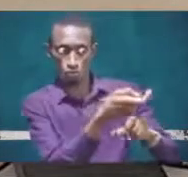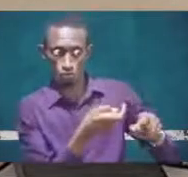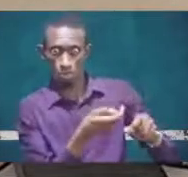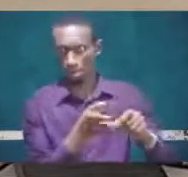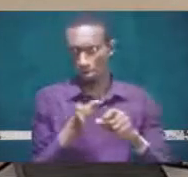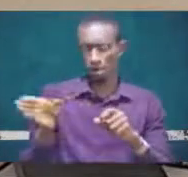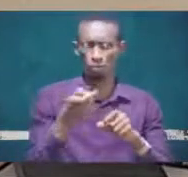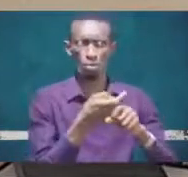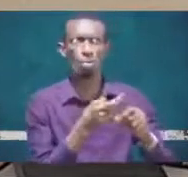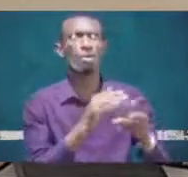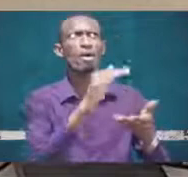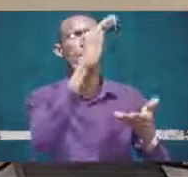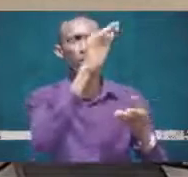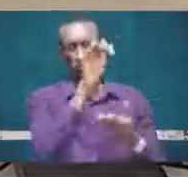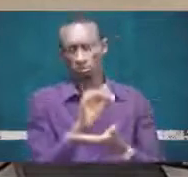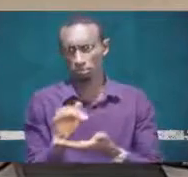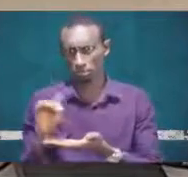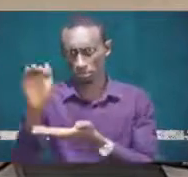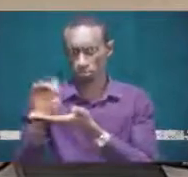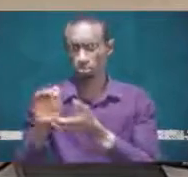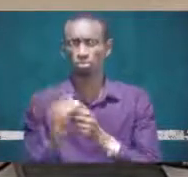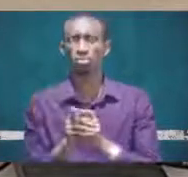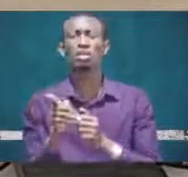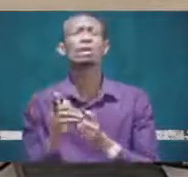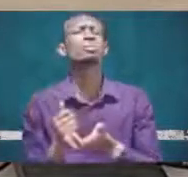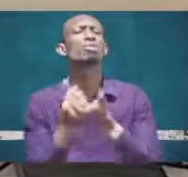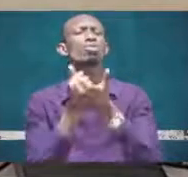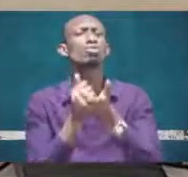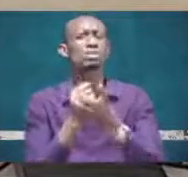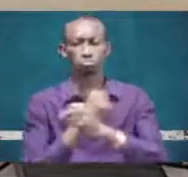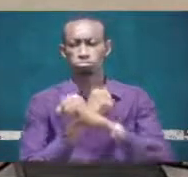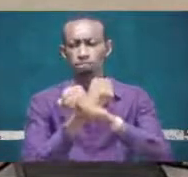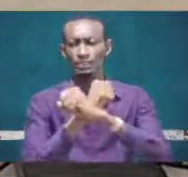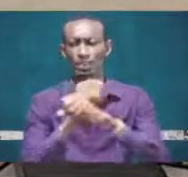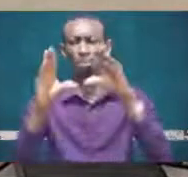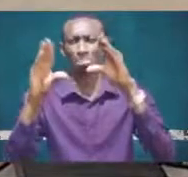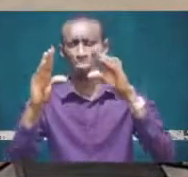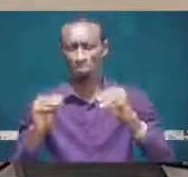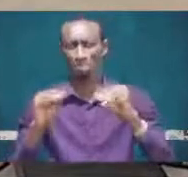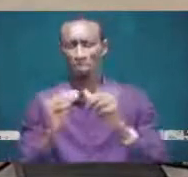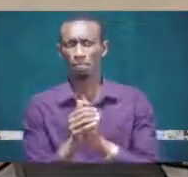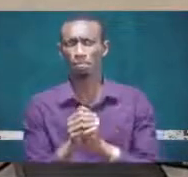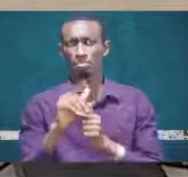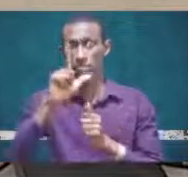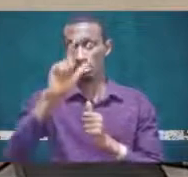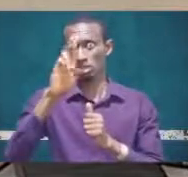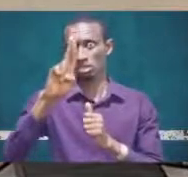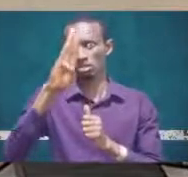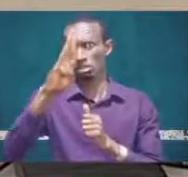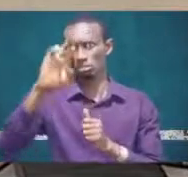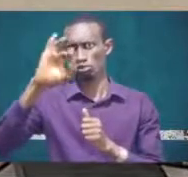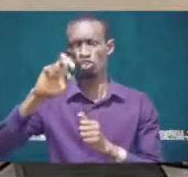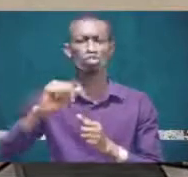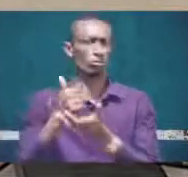as lubrication, preventing dryness. So these epithelial tissues are there for